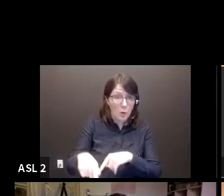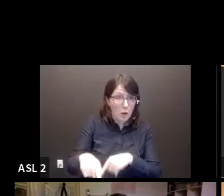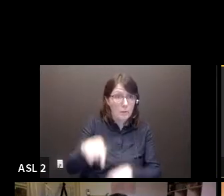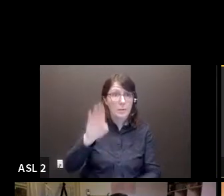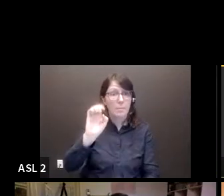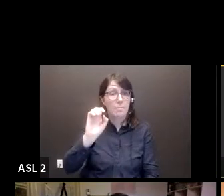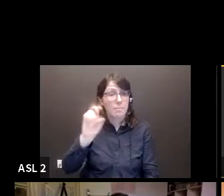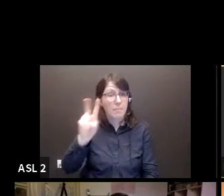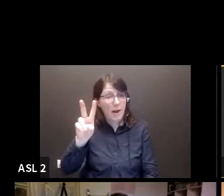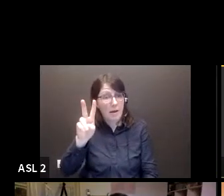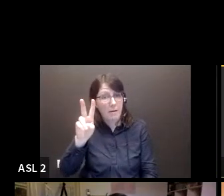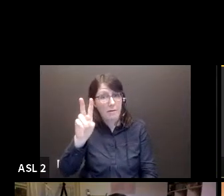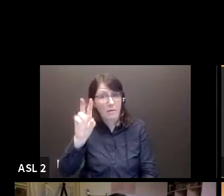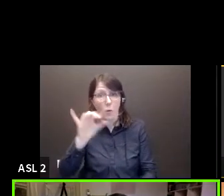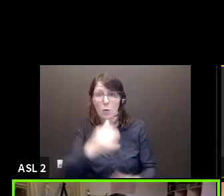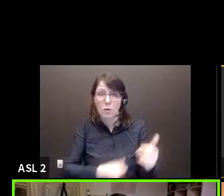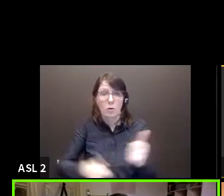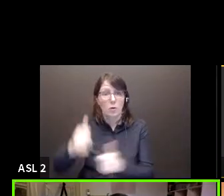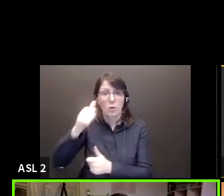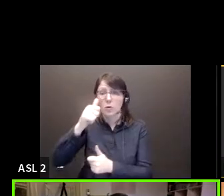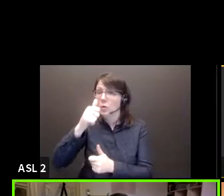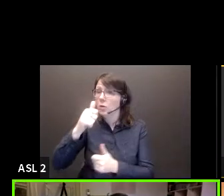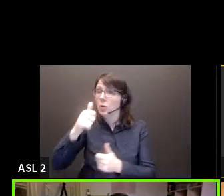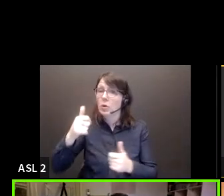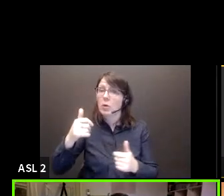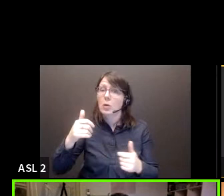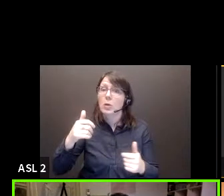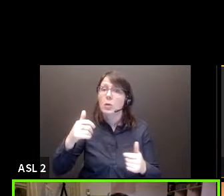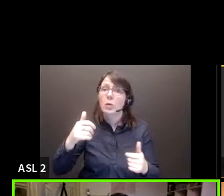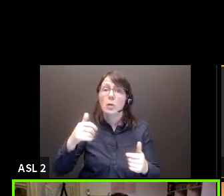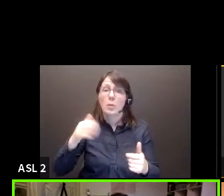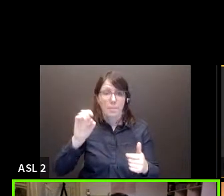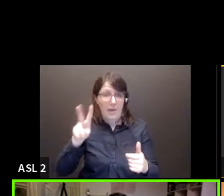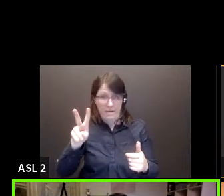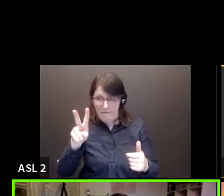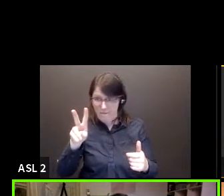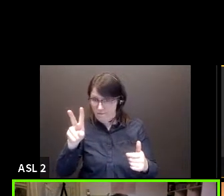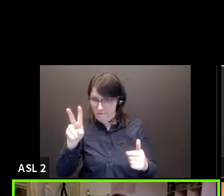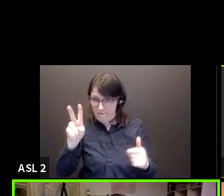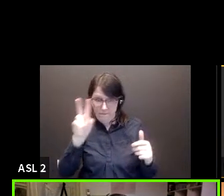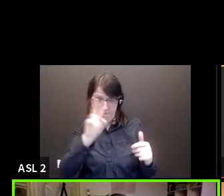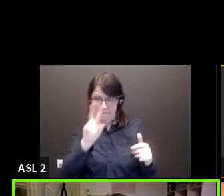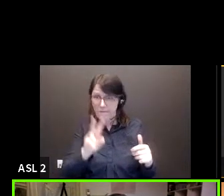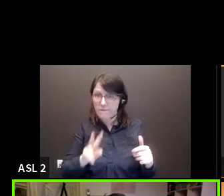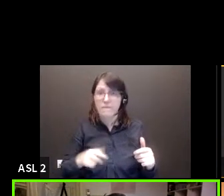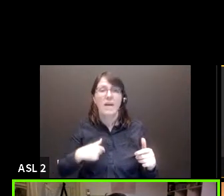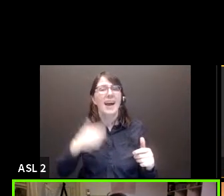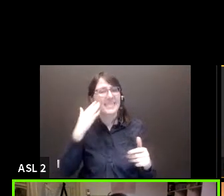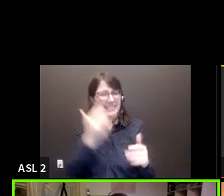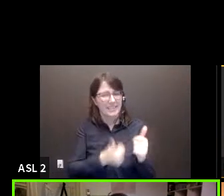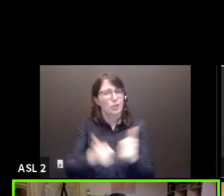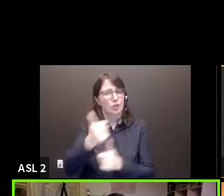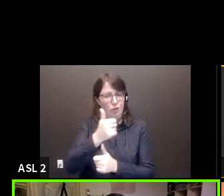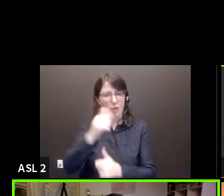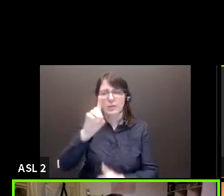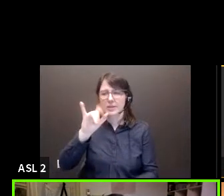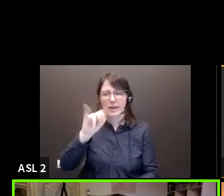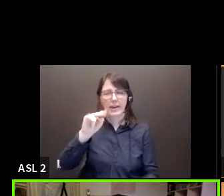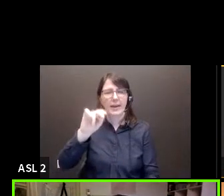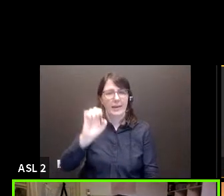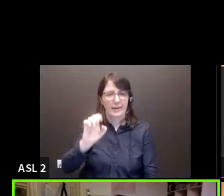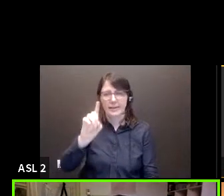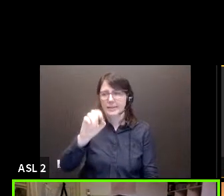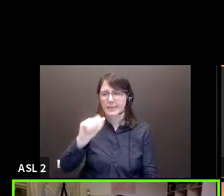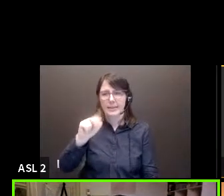chair have any questions i'm not seeing bev yes i see the chair has questions so diane i'll